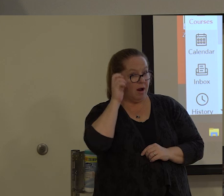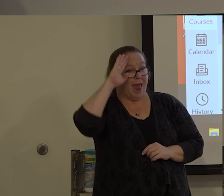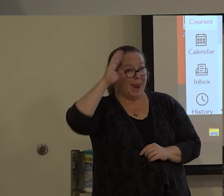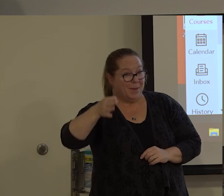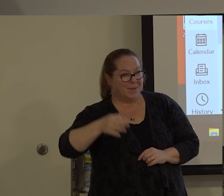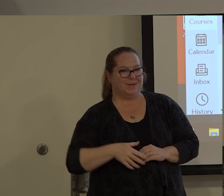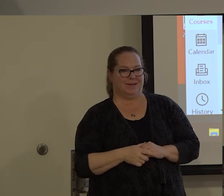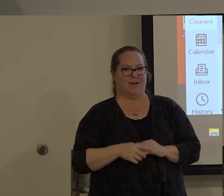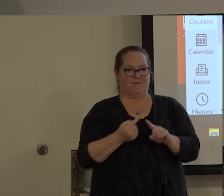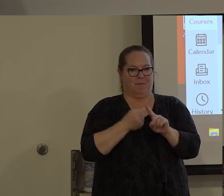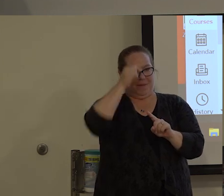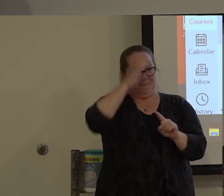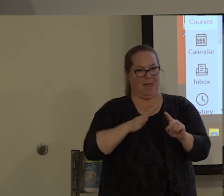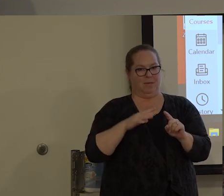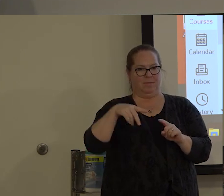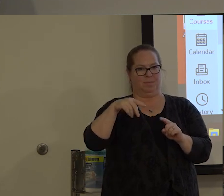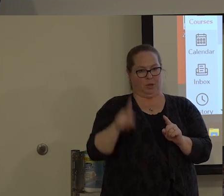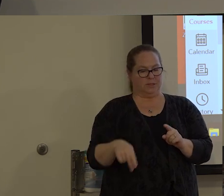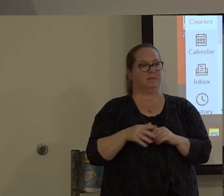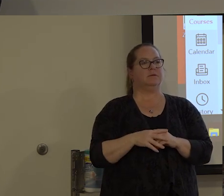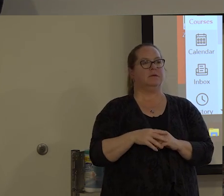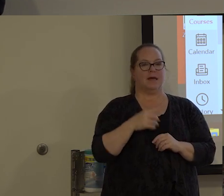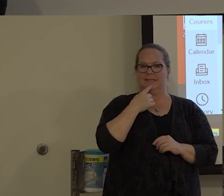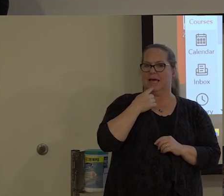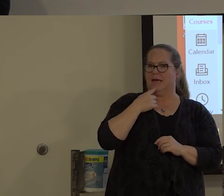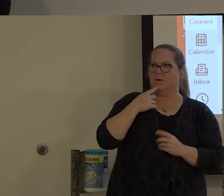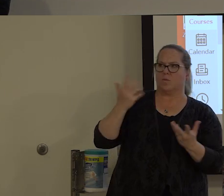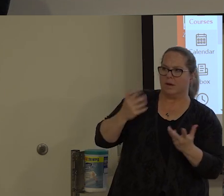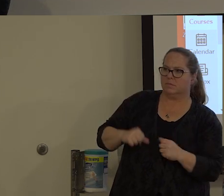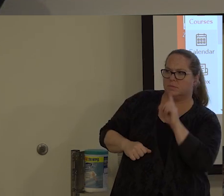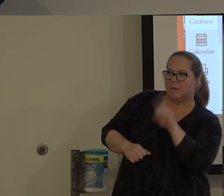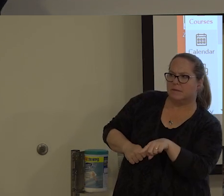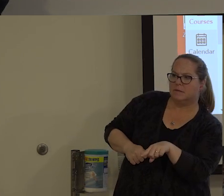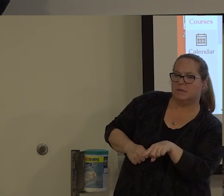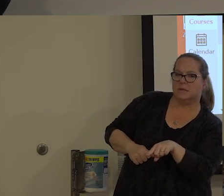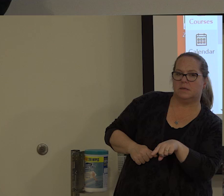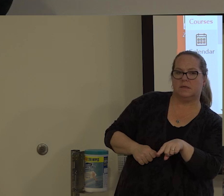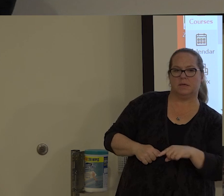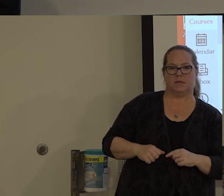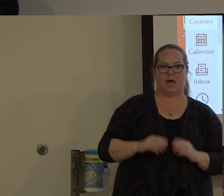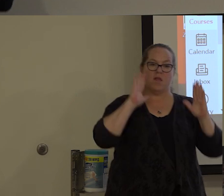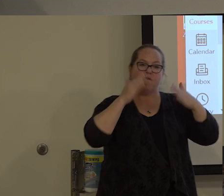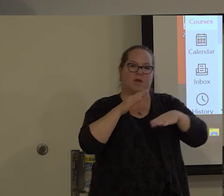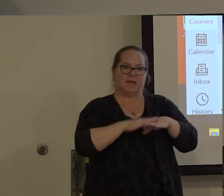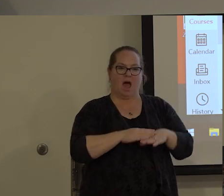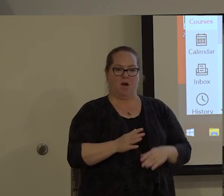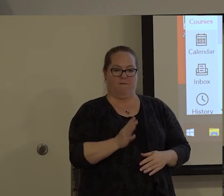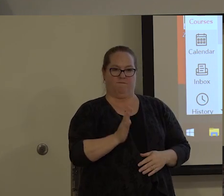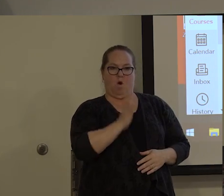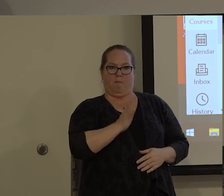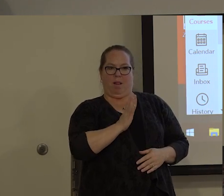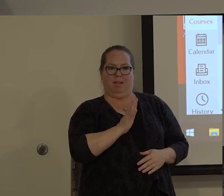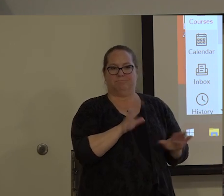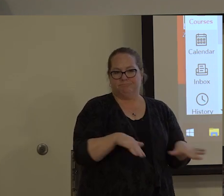greeting from the male passenger, and then they have to say what they would say in response. In this case, it's focusing on formal, informal.